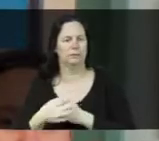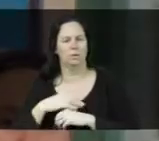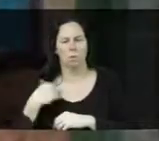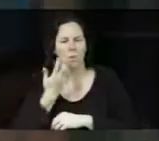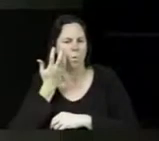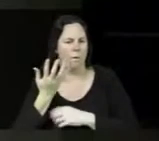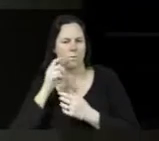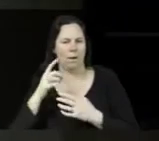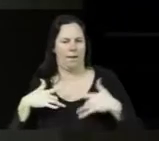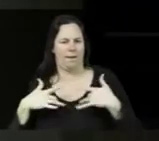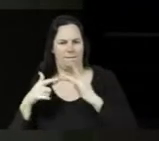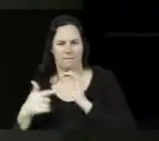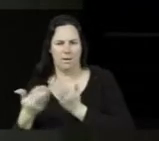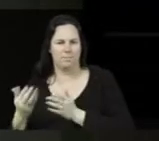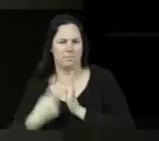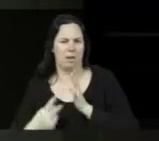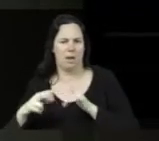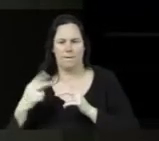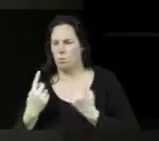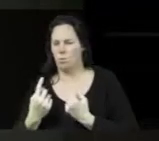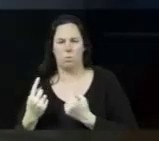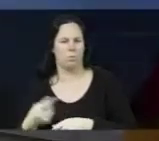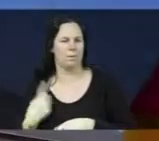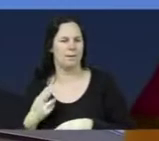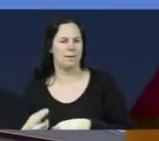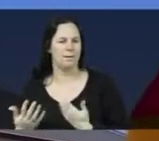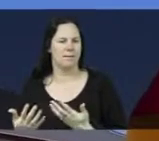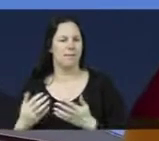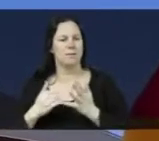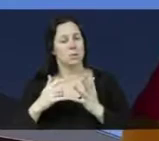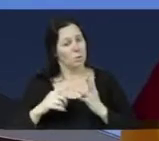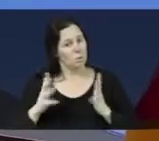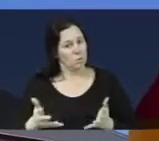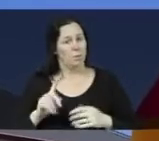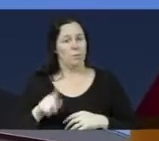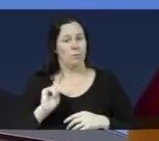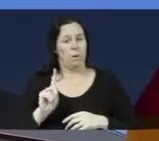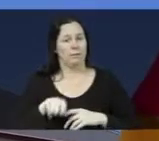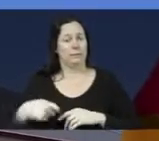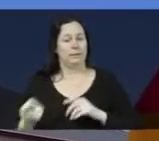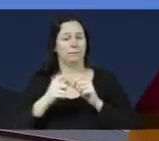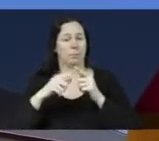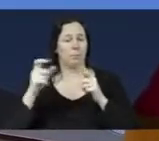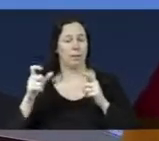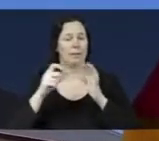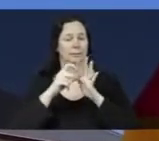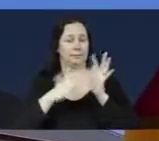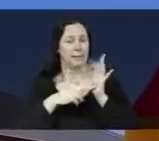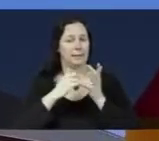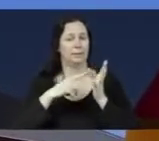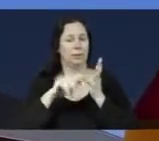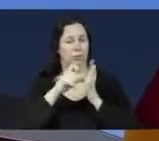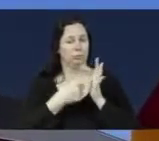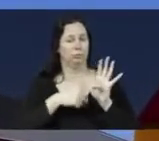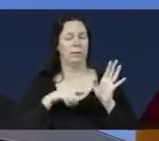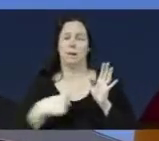always will live it. So it's part of who we are. So what's next for Beck, Dennis, Audrey and Patrick? I'm